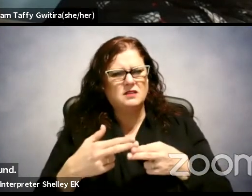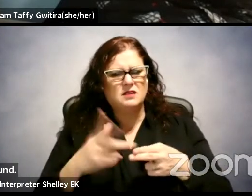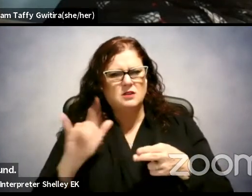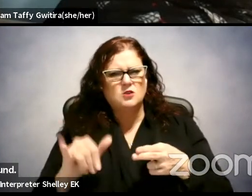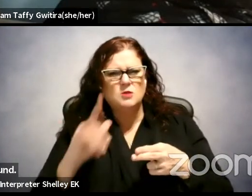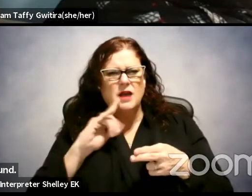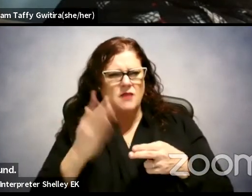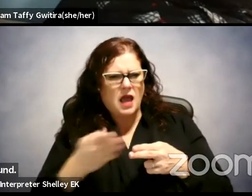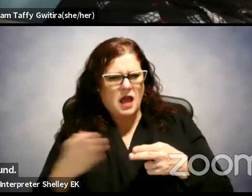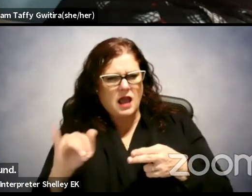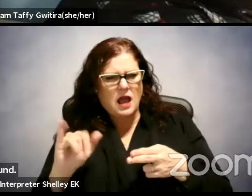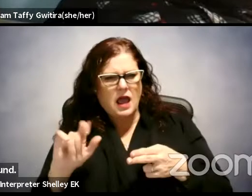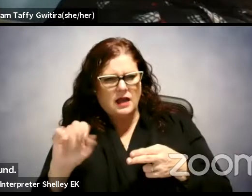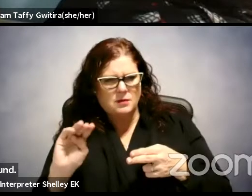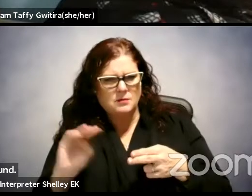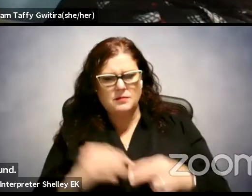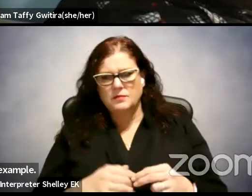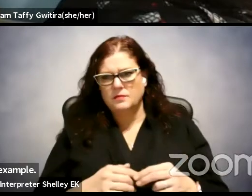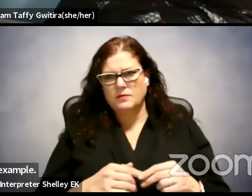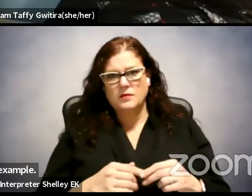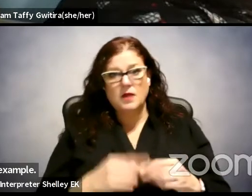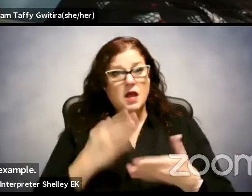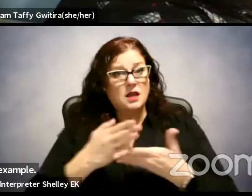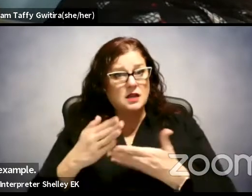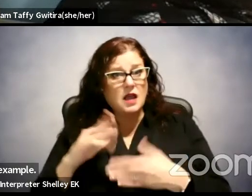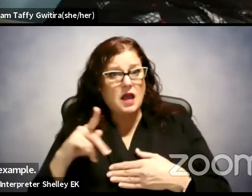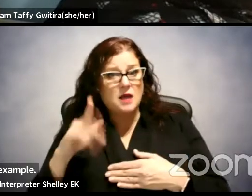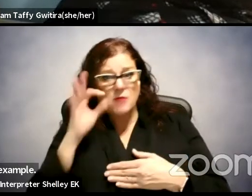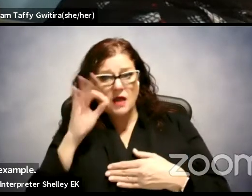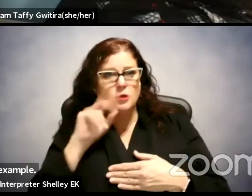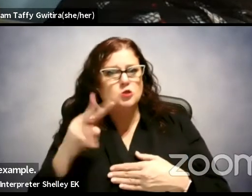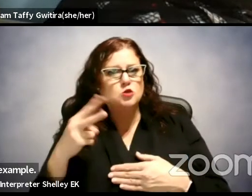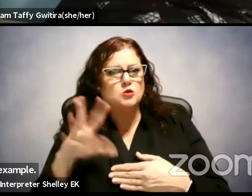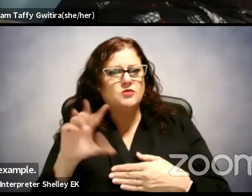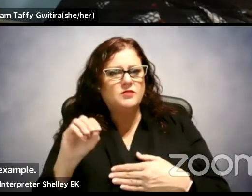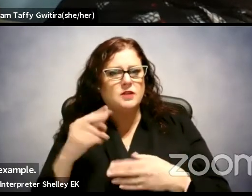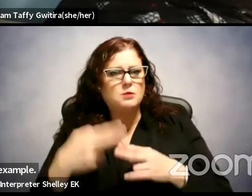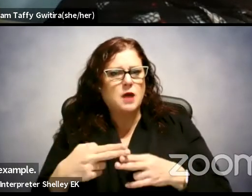the item, but just an example, cut pineapple maybe $2.50 a pound.